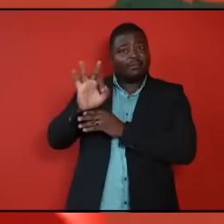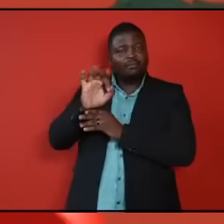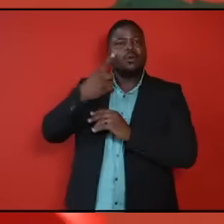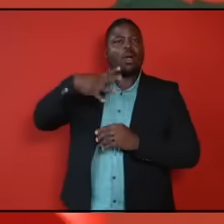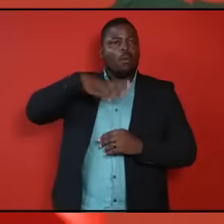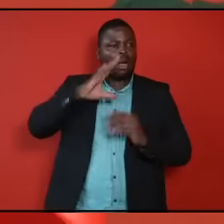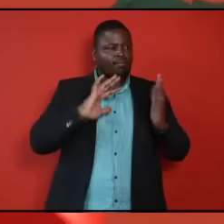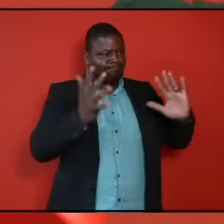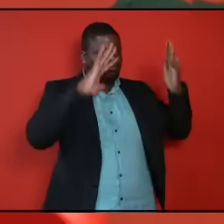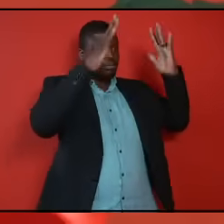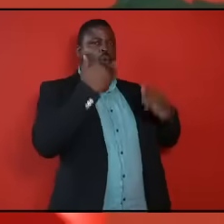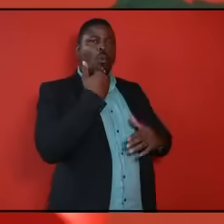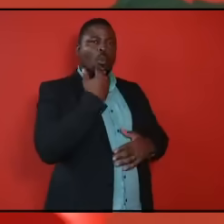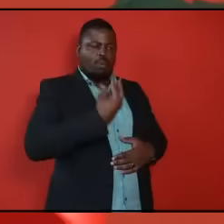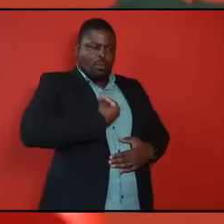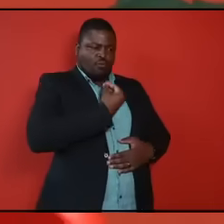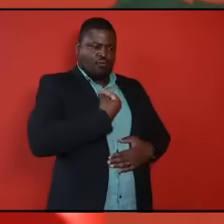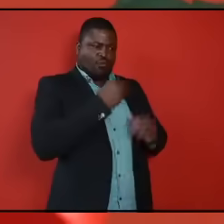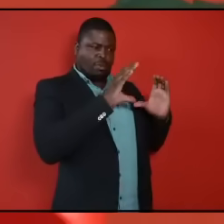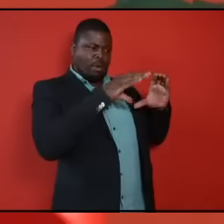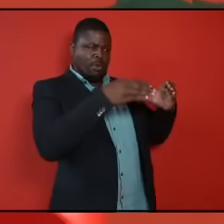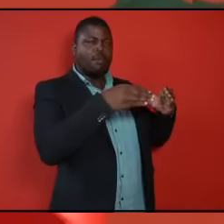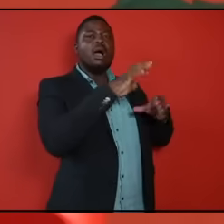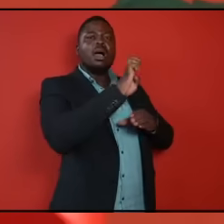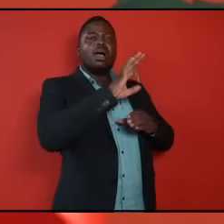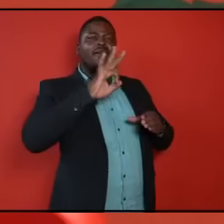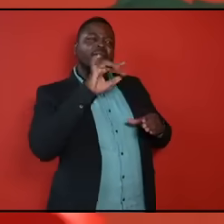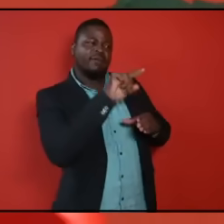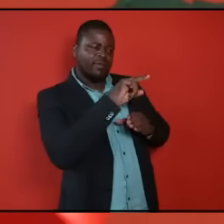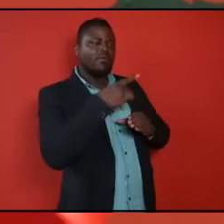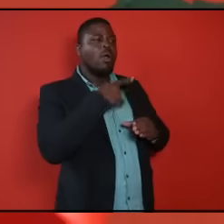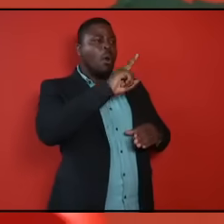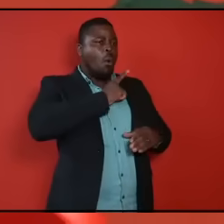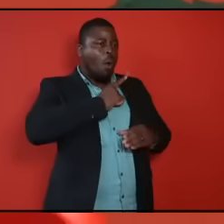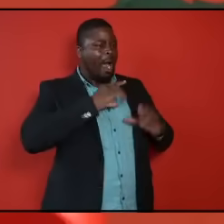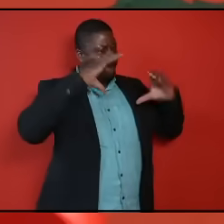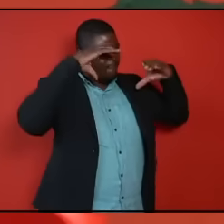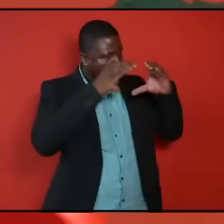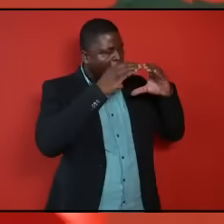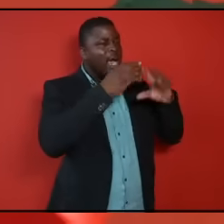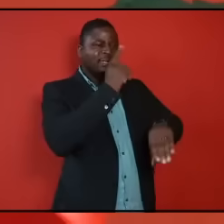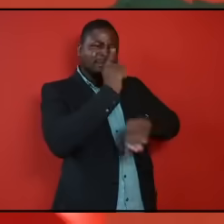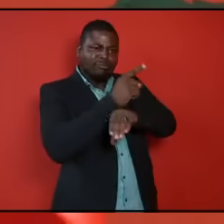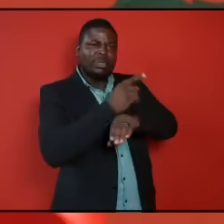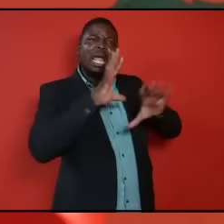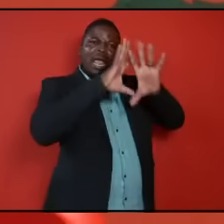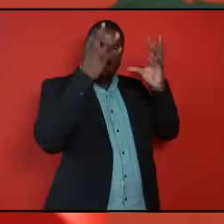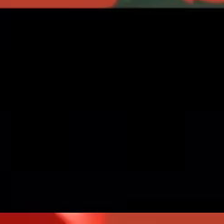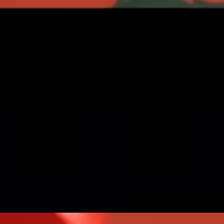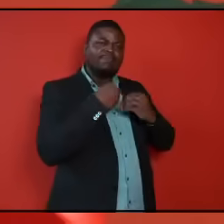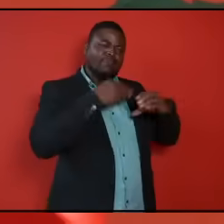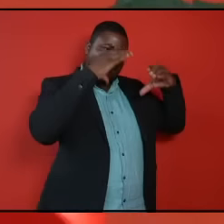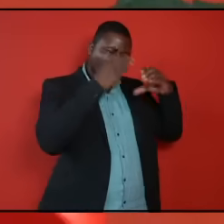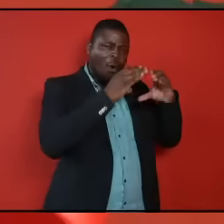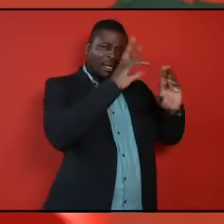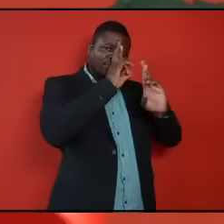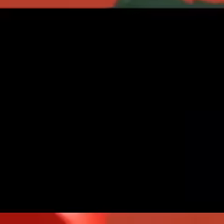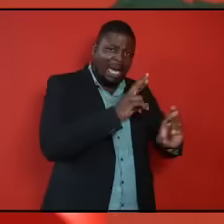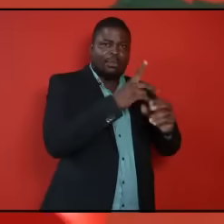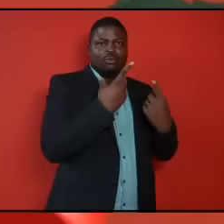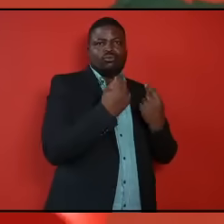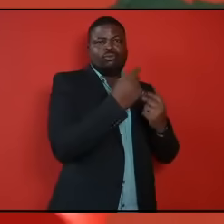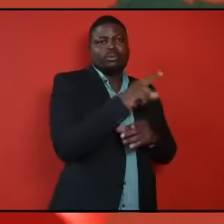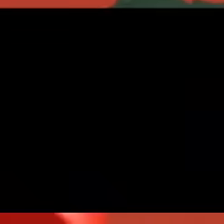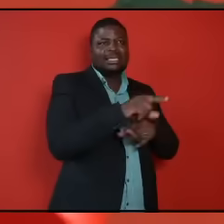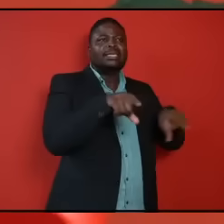for its discipline, visibility, and principle activism, particularly through the Sizofunda